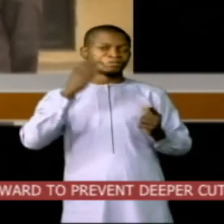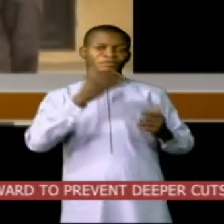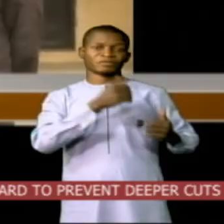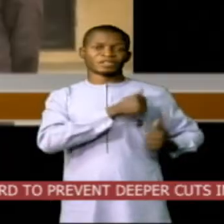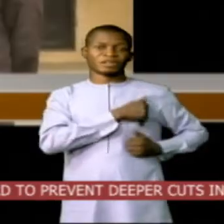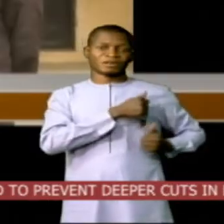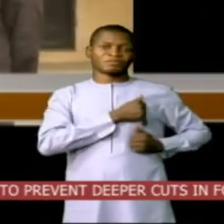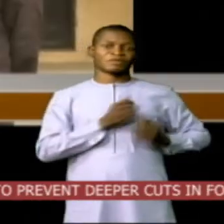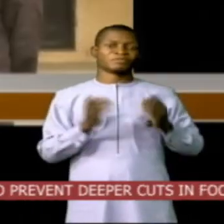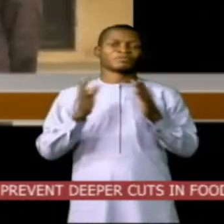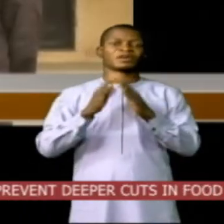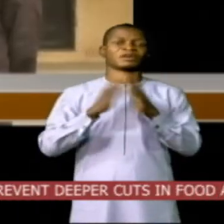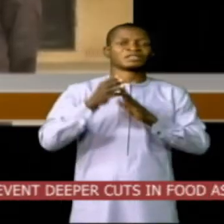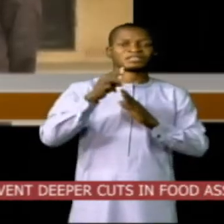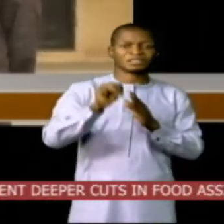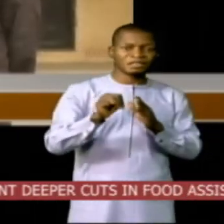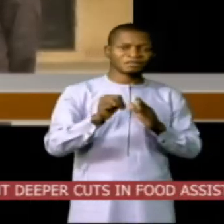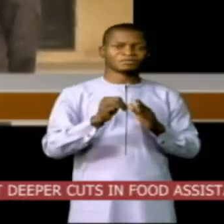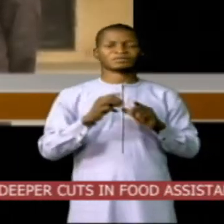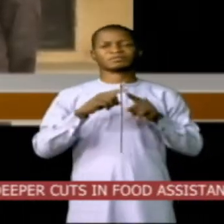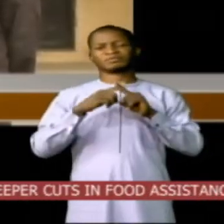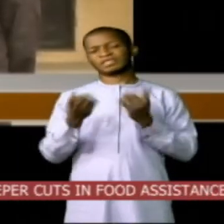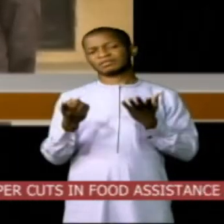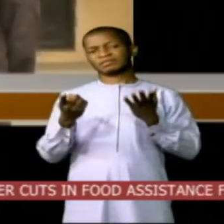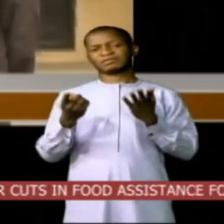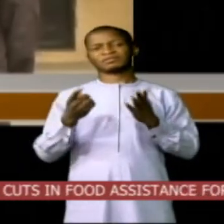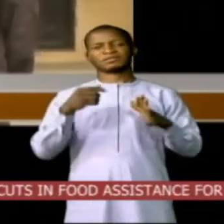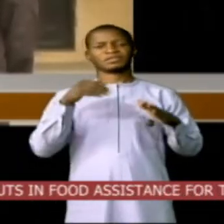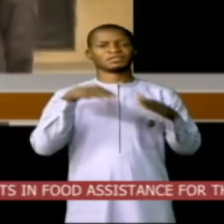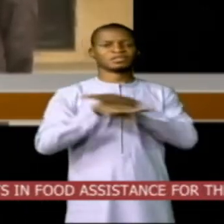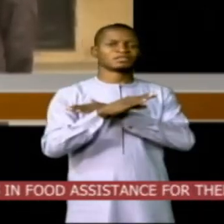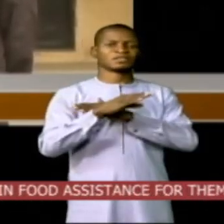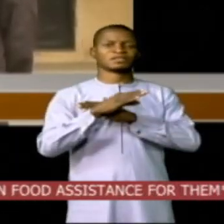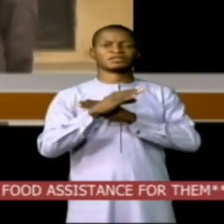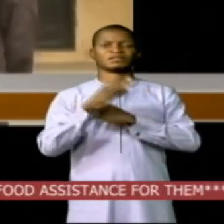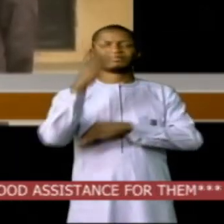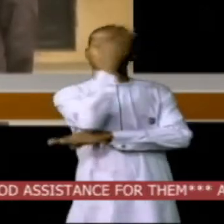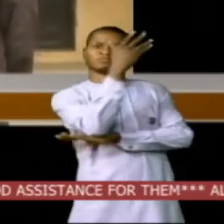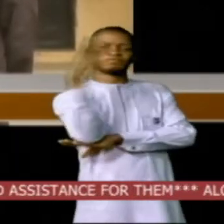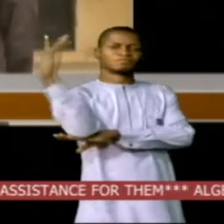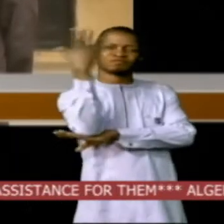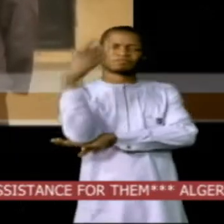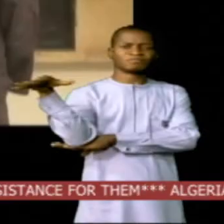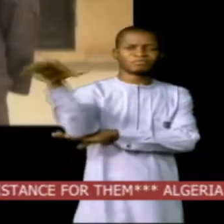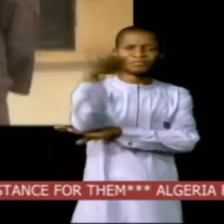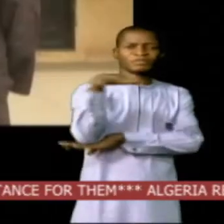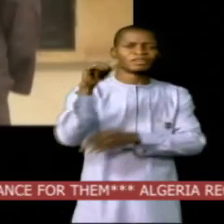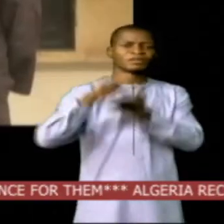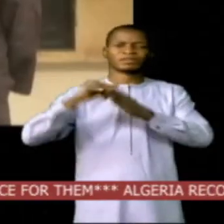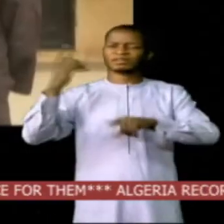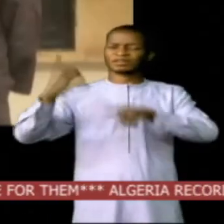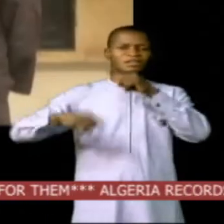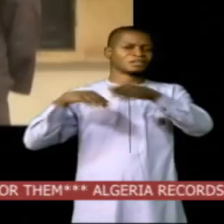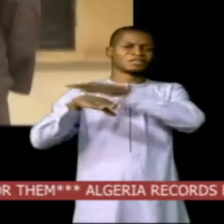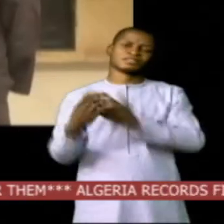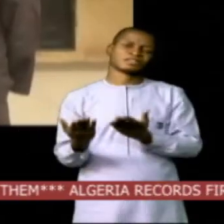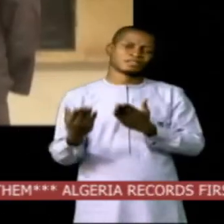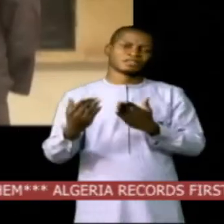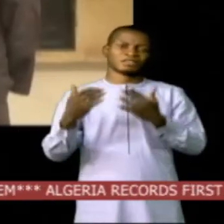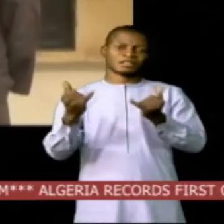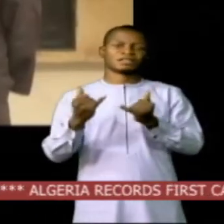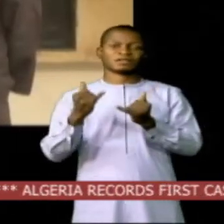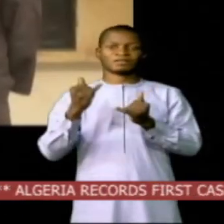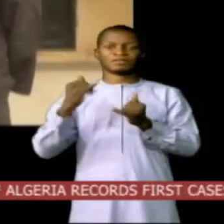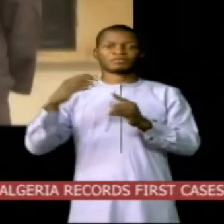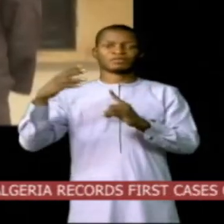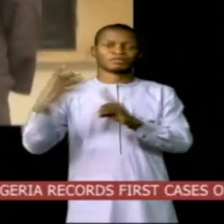they took them, but eventually it stuck into the bush that they can no longer go after them. They actually got one of them, but he